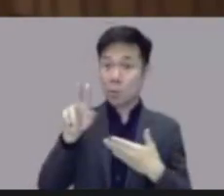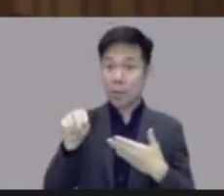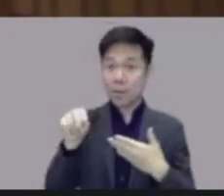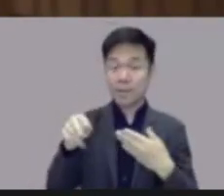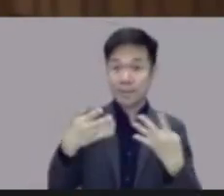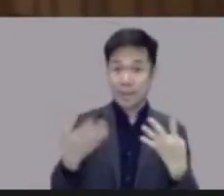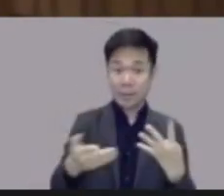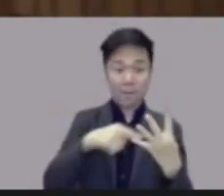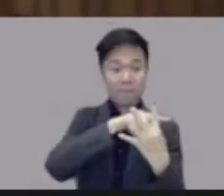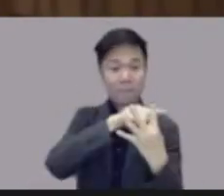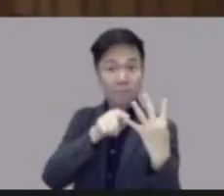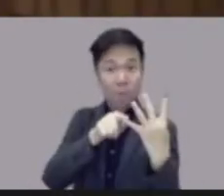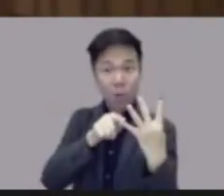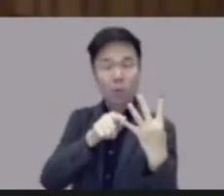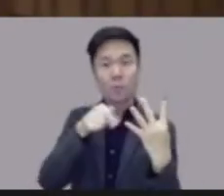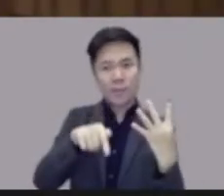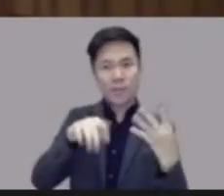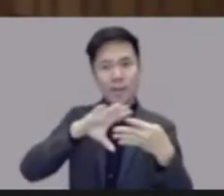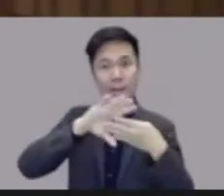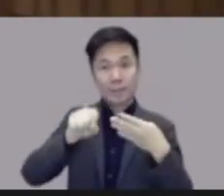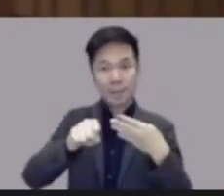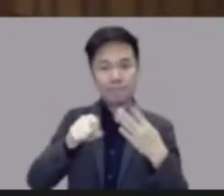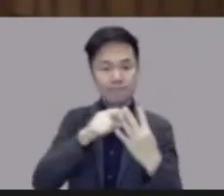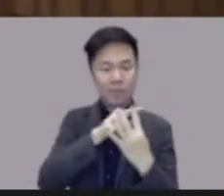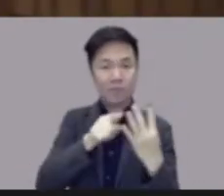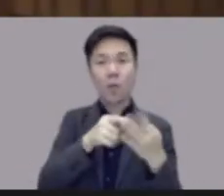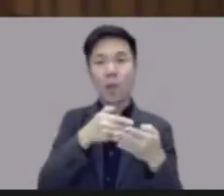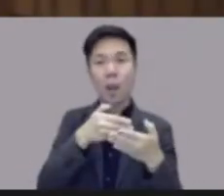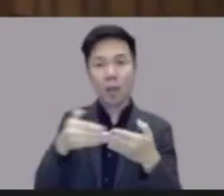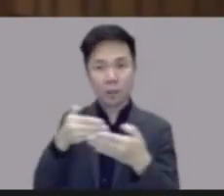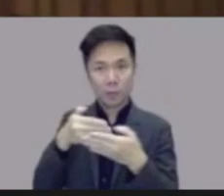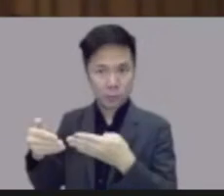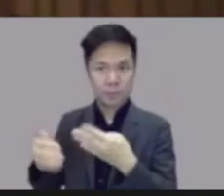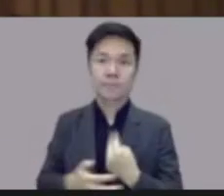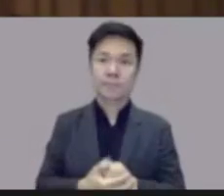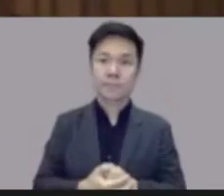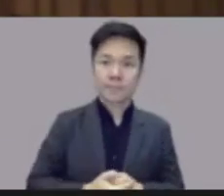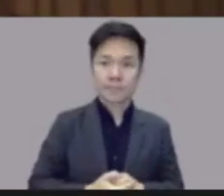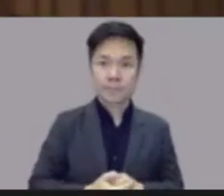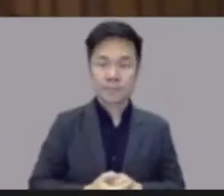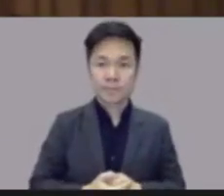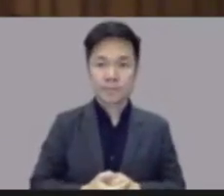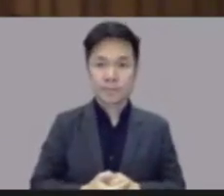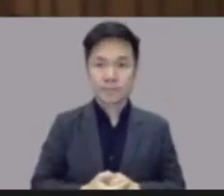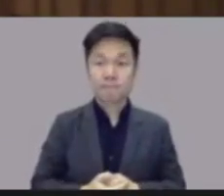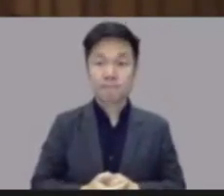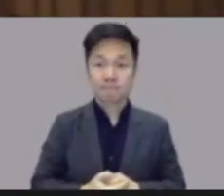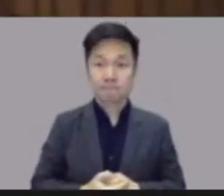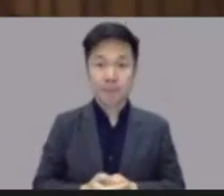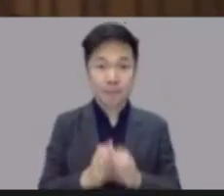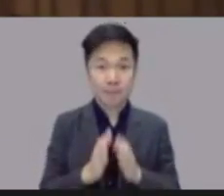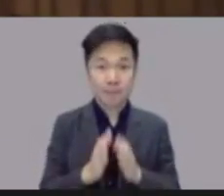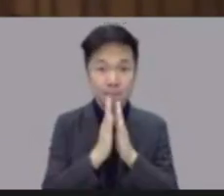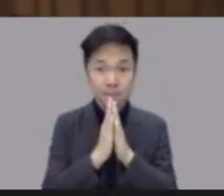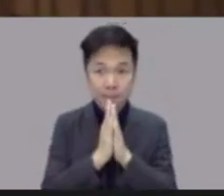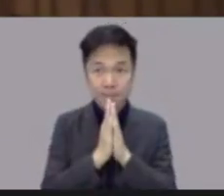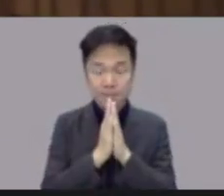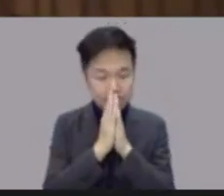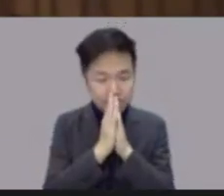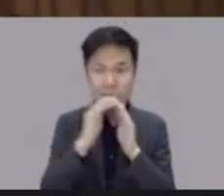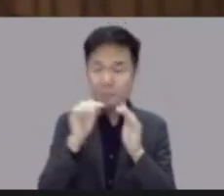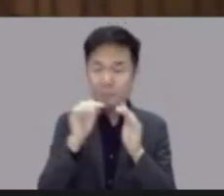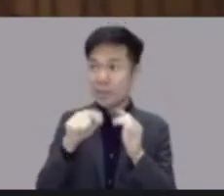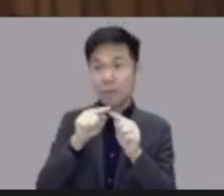at s-cap participants are requested to be mindful of the additional difficulties experienced by